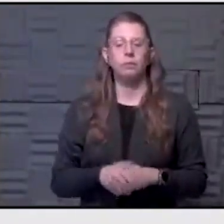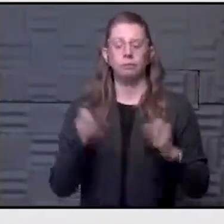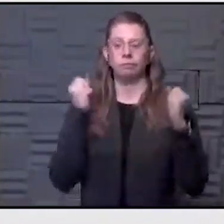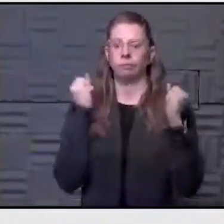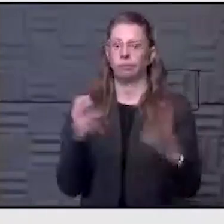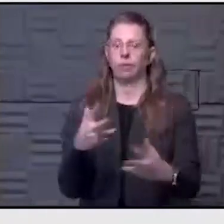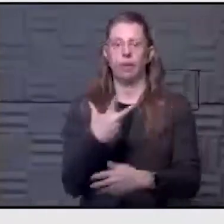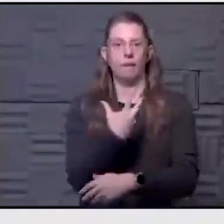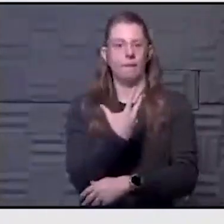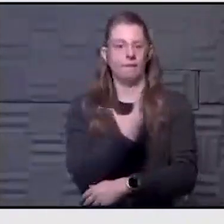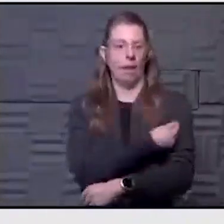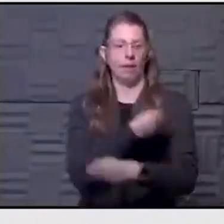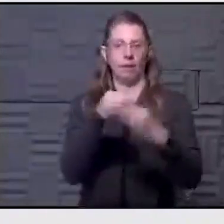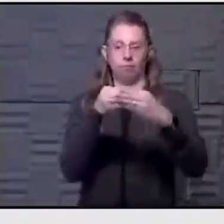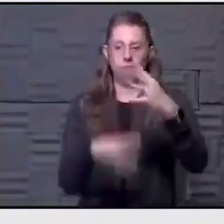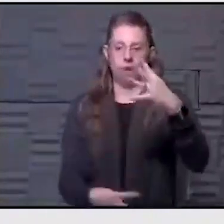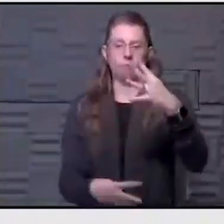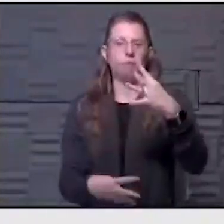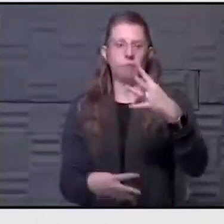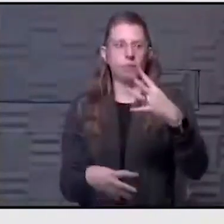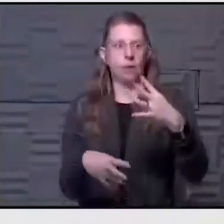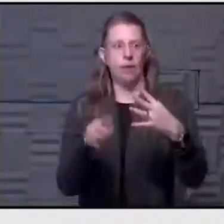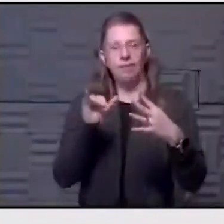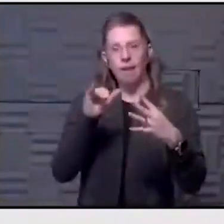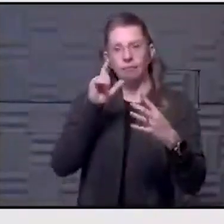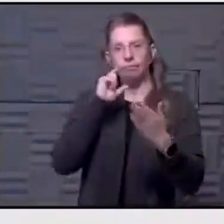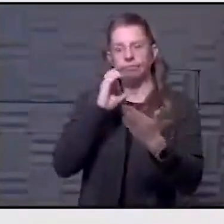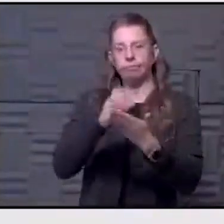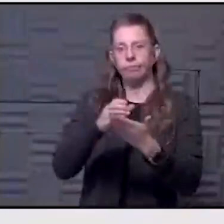vaccination. That's a view of our